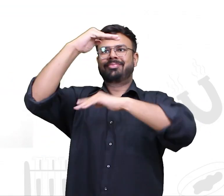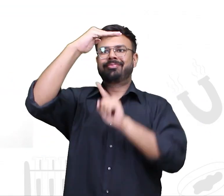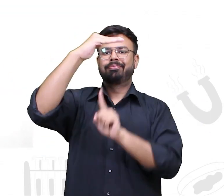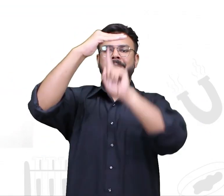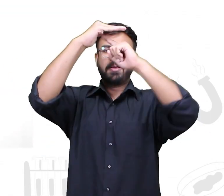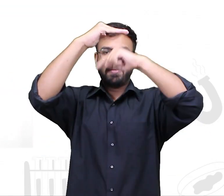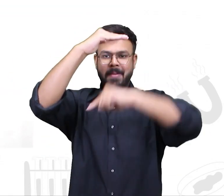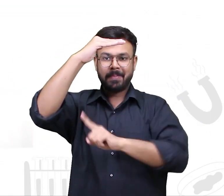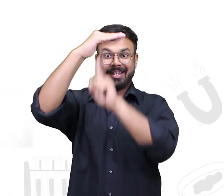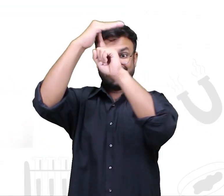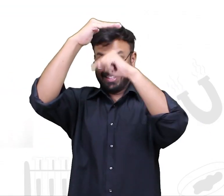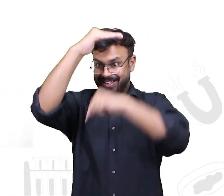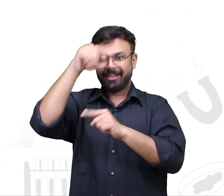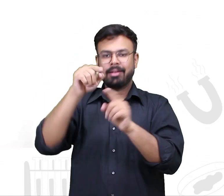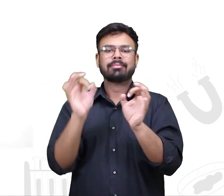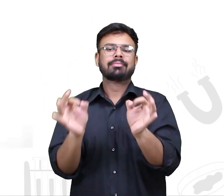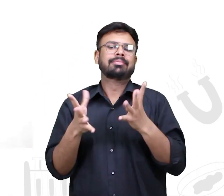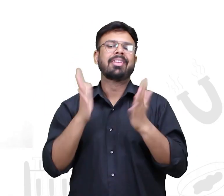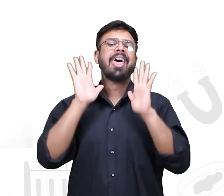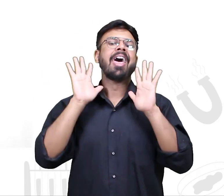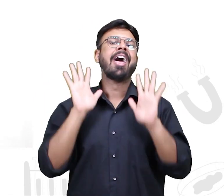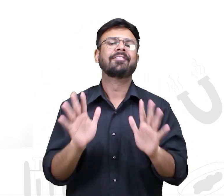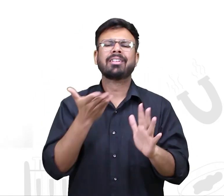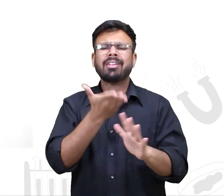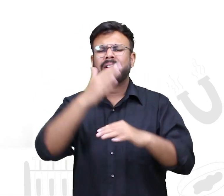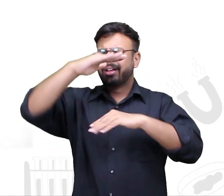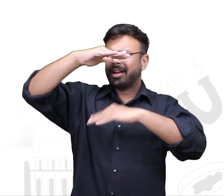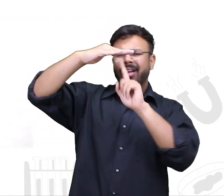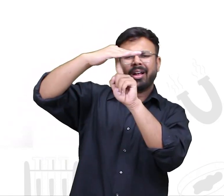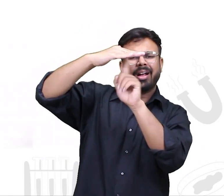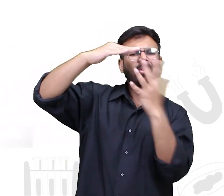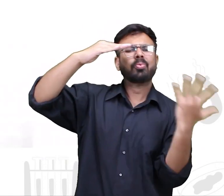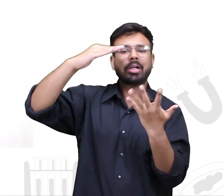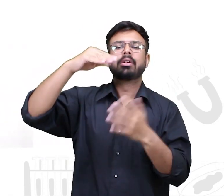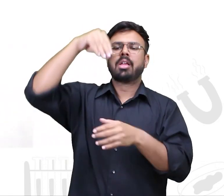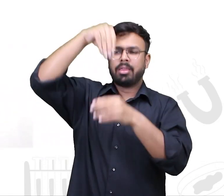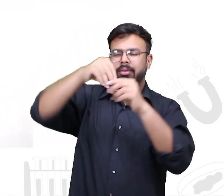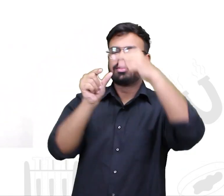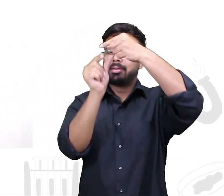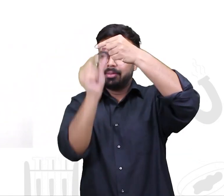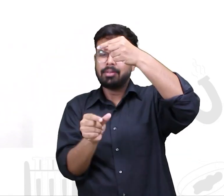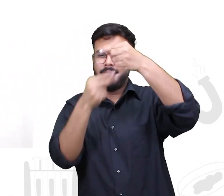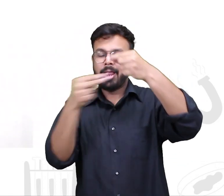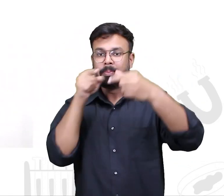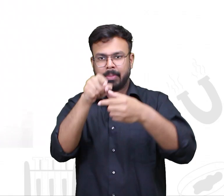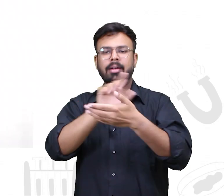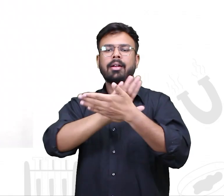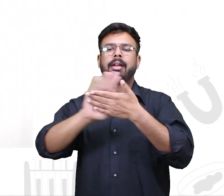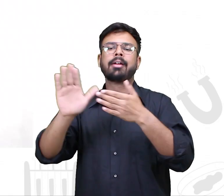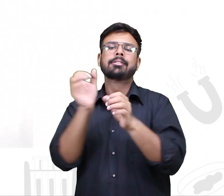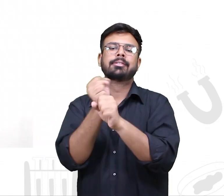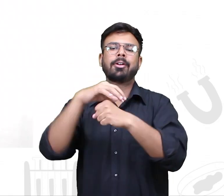excited to the conduction band, they will be channelized to the counter electrode, which is a platinum electrode, where